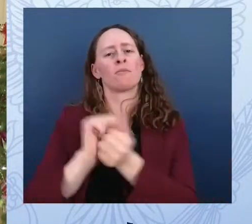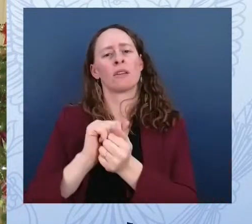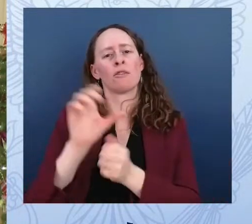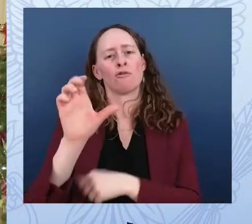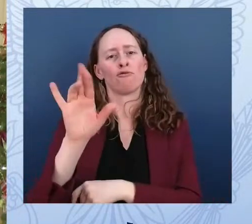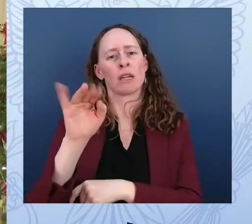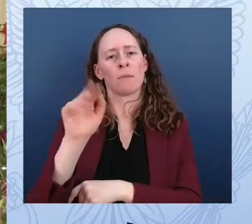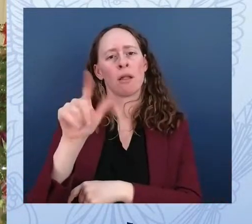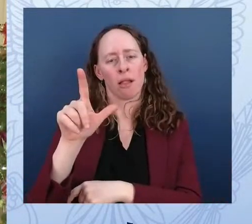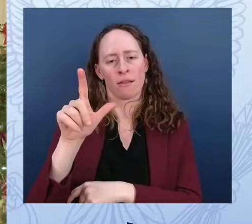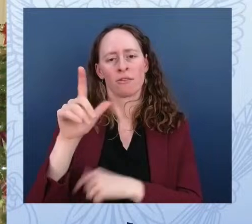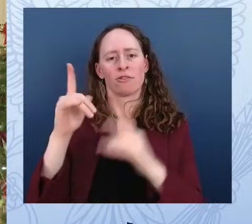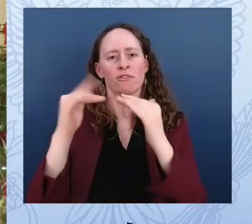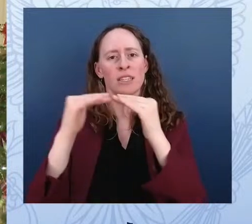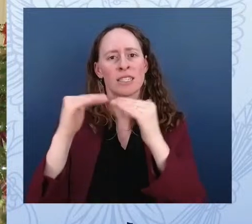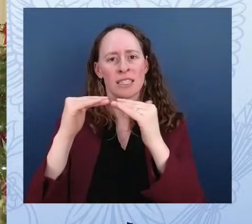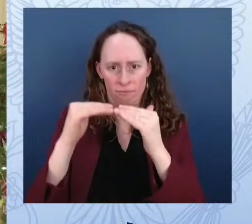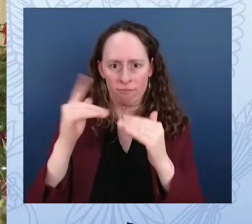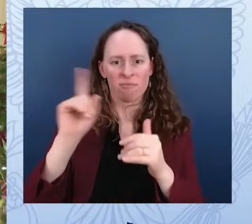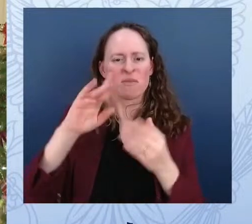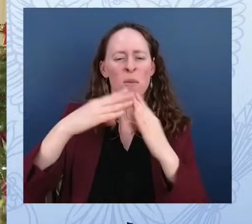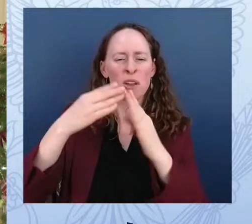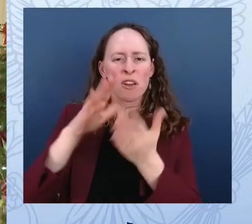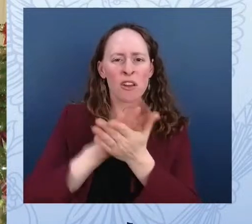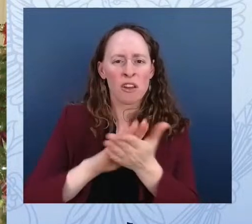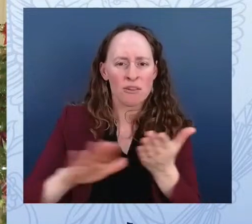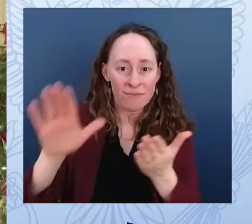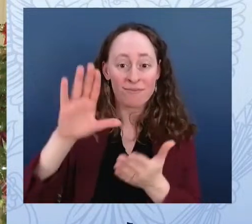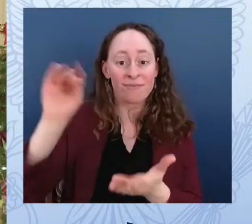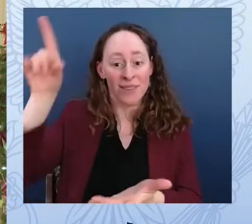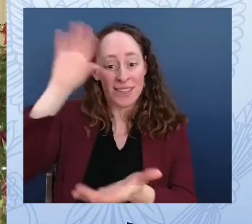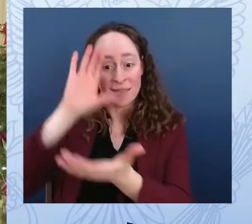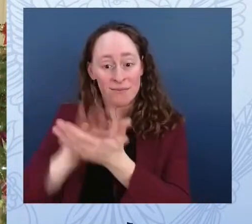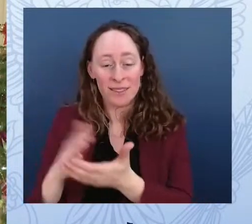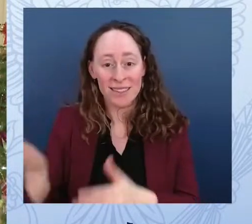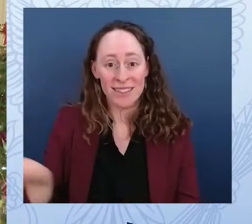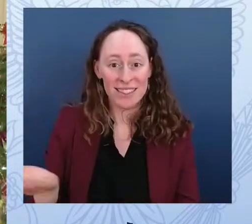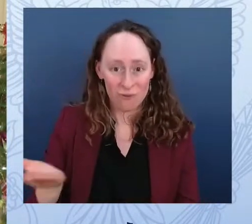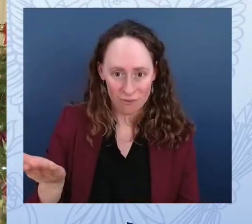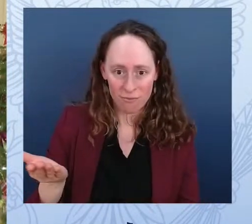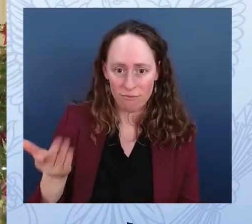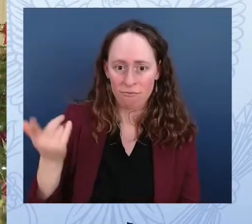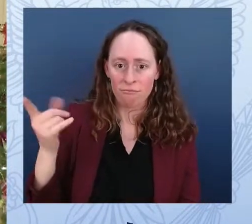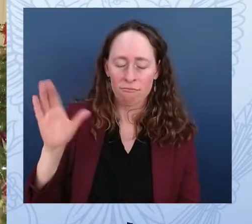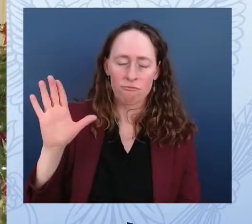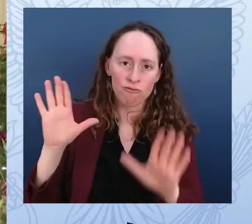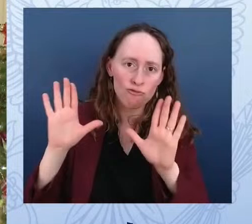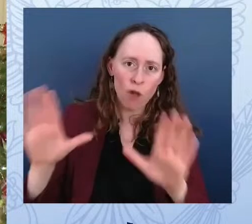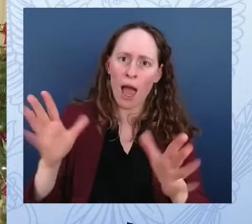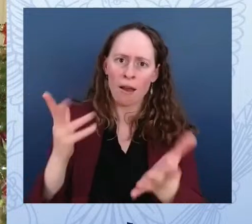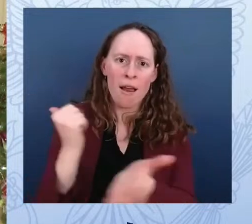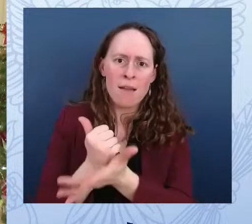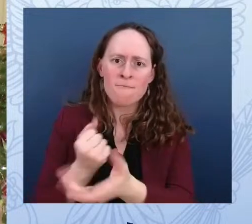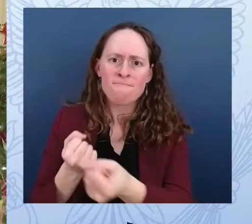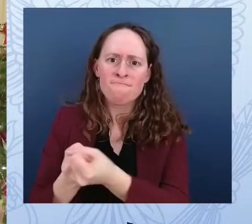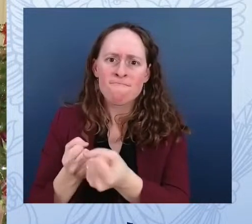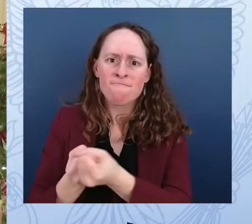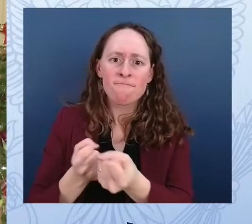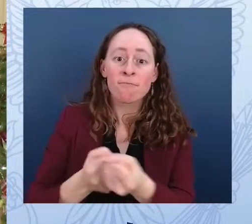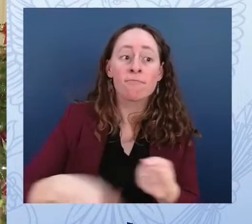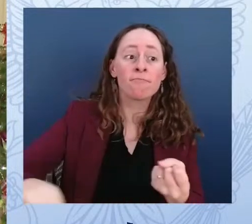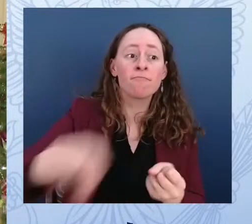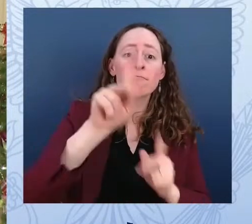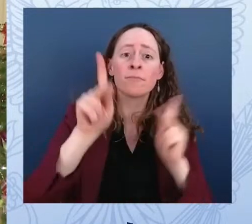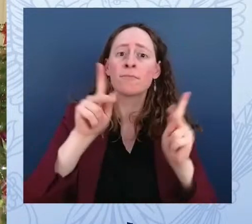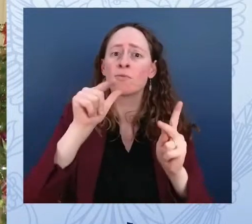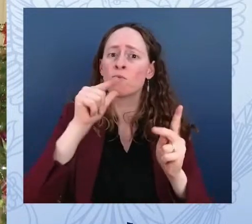husband, John, who does amazing things also to help folks with disabilities, both mobile and within their